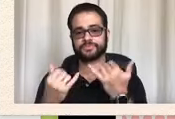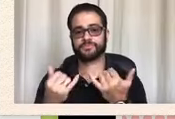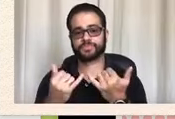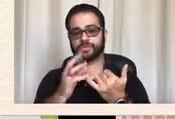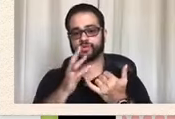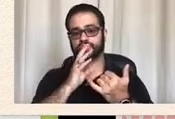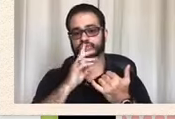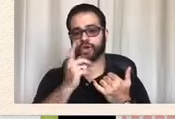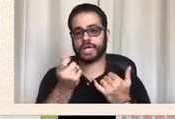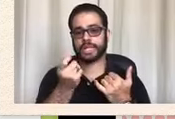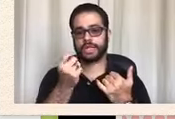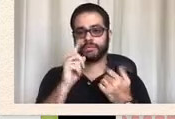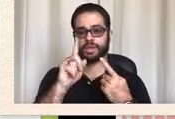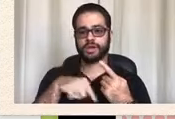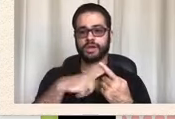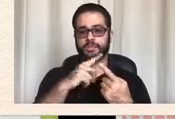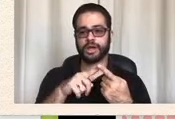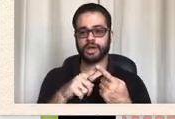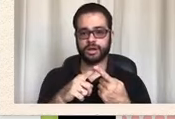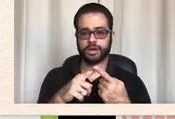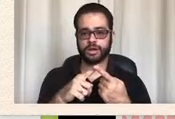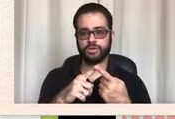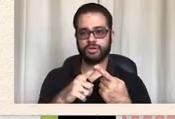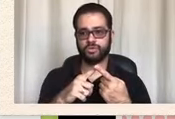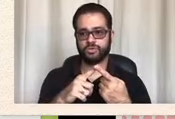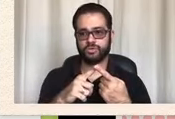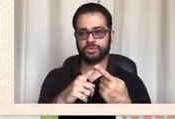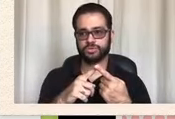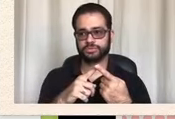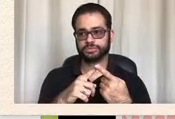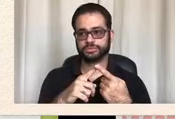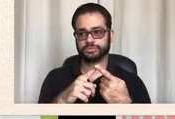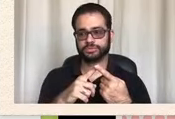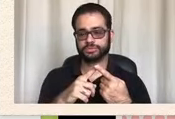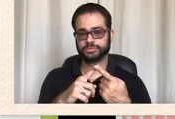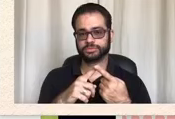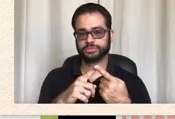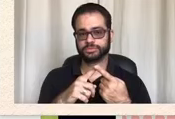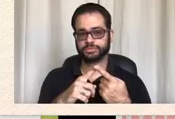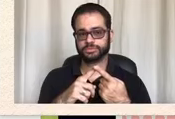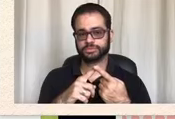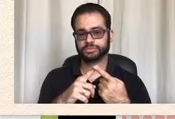more about taking action.